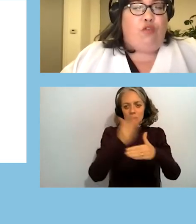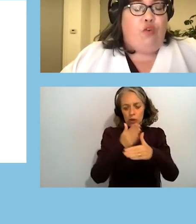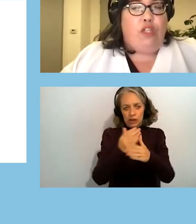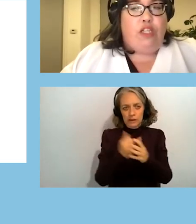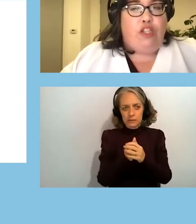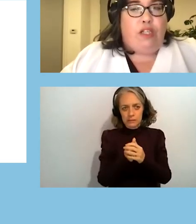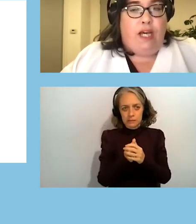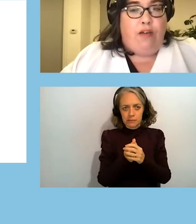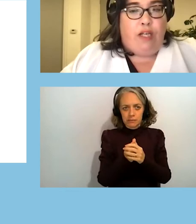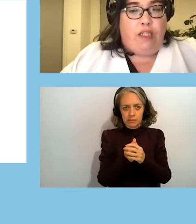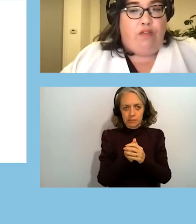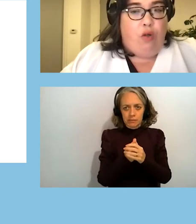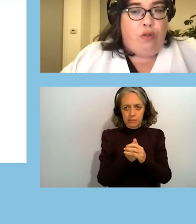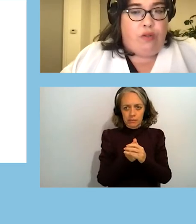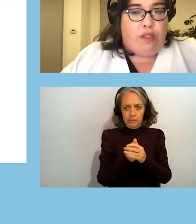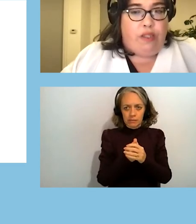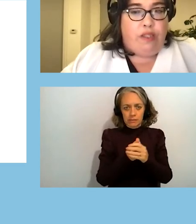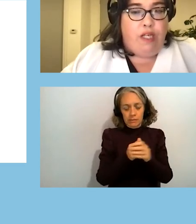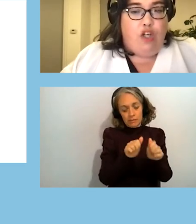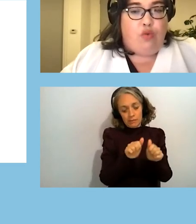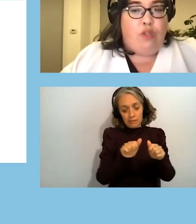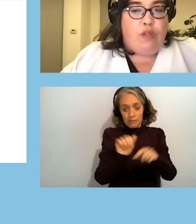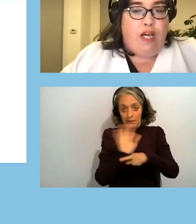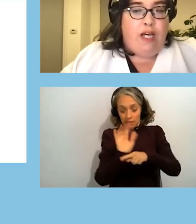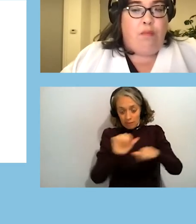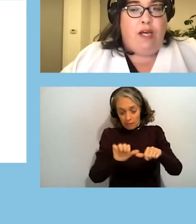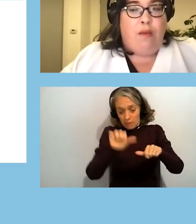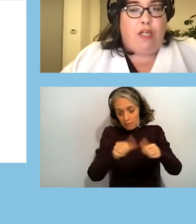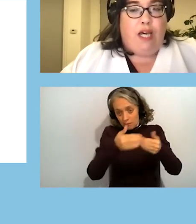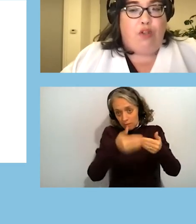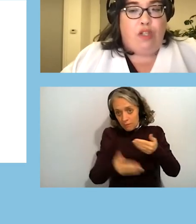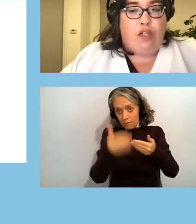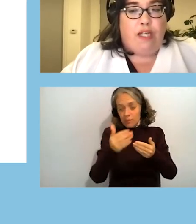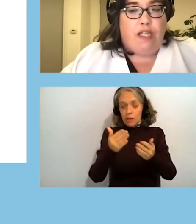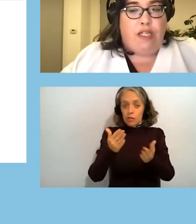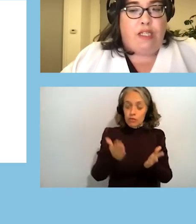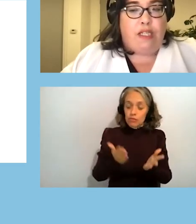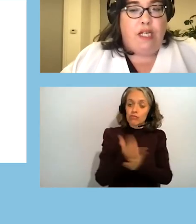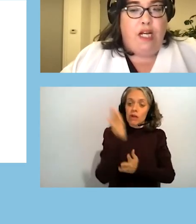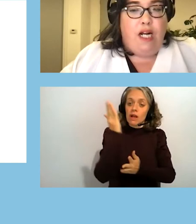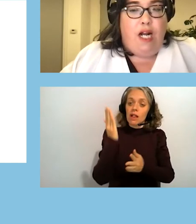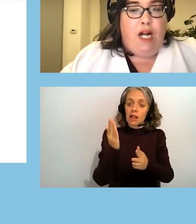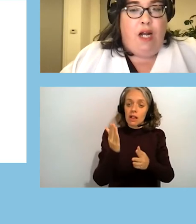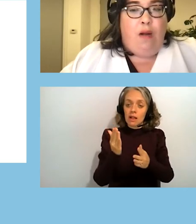And then the footage that directly follows this, the real-time captioner is